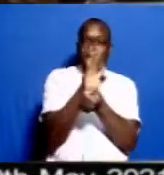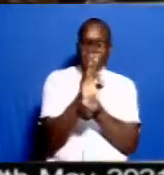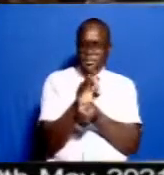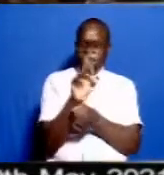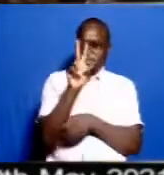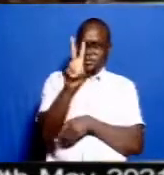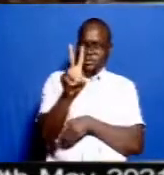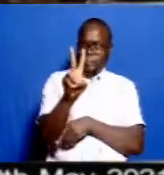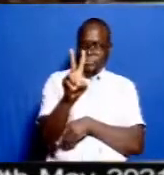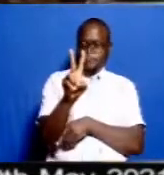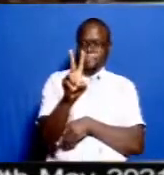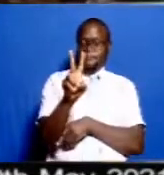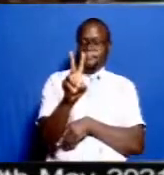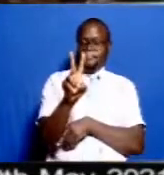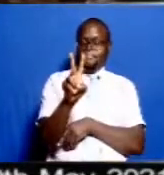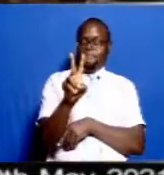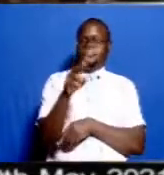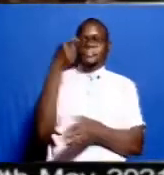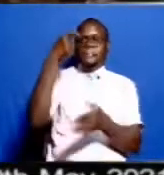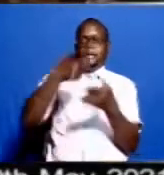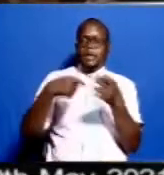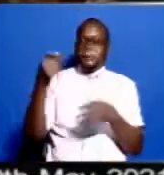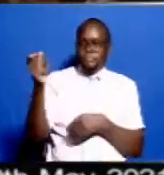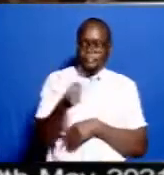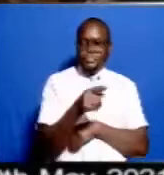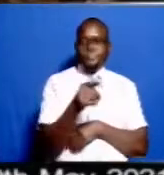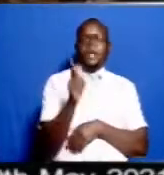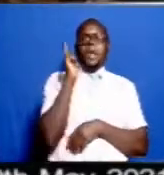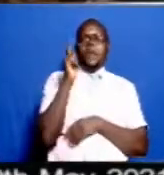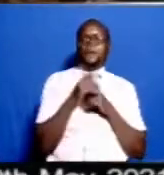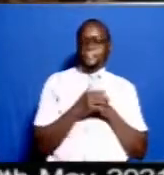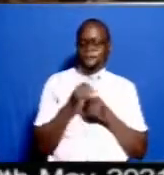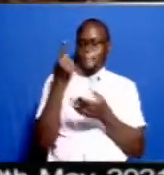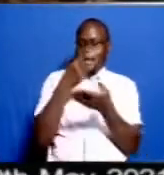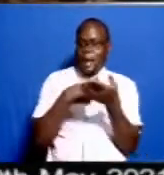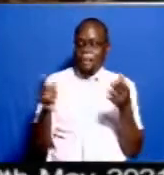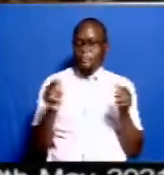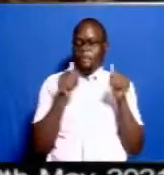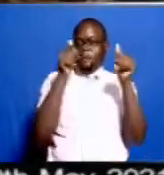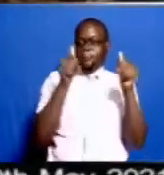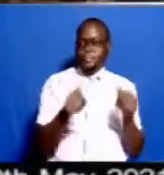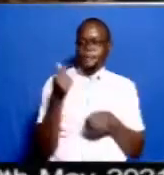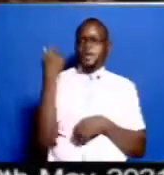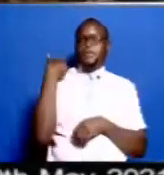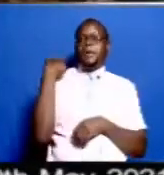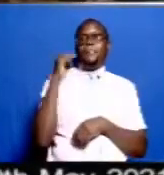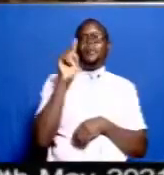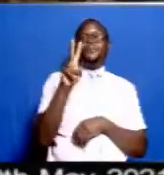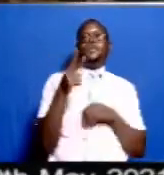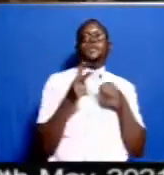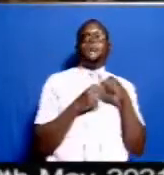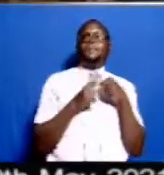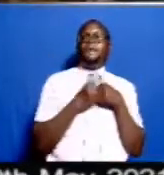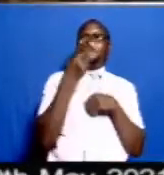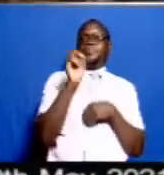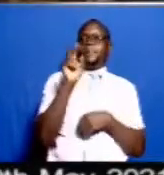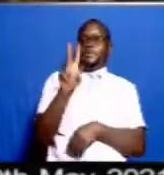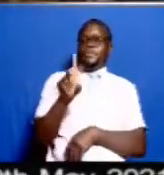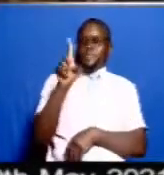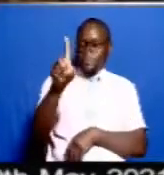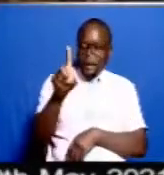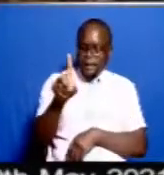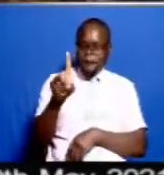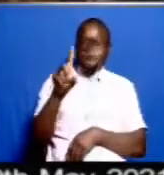subsection 2 of the Income Tax Act, approves legal notice number 27 of 2021